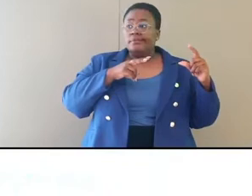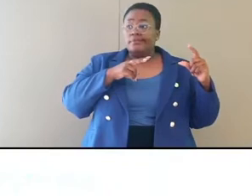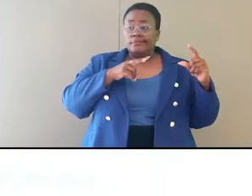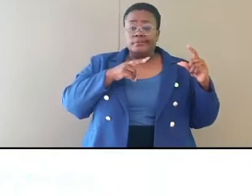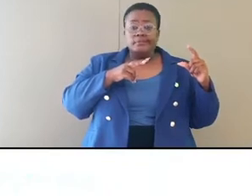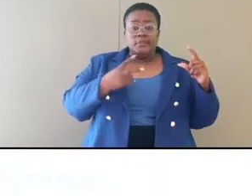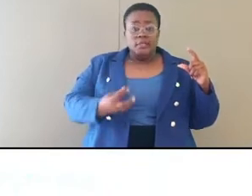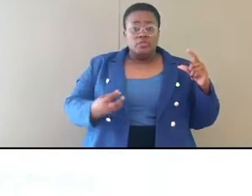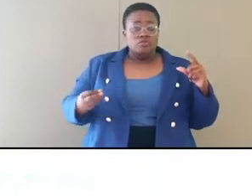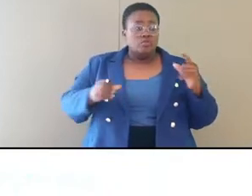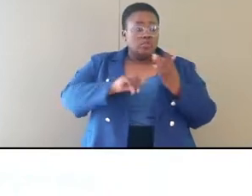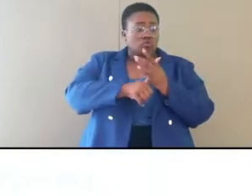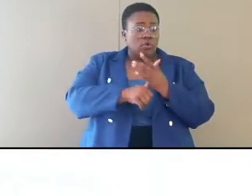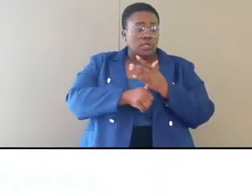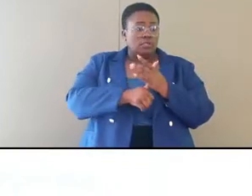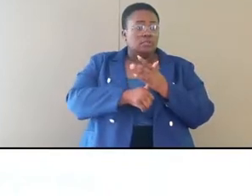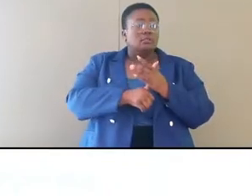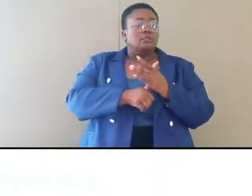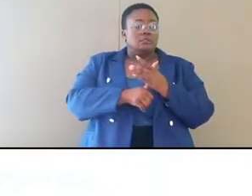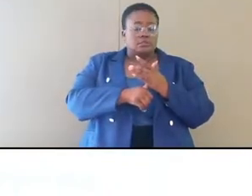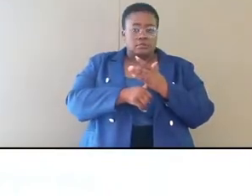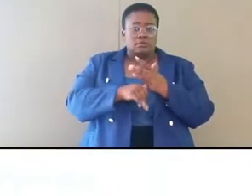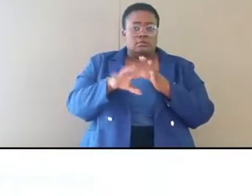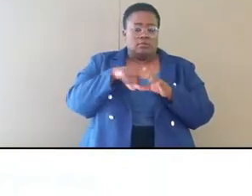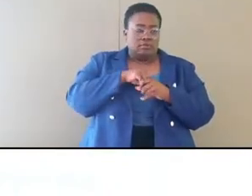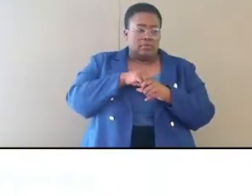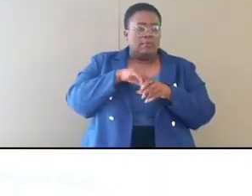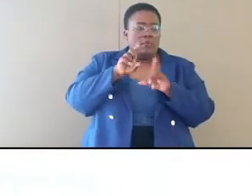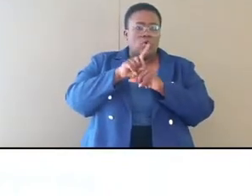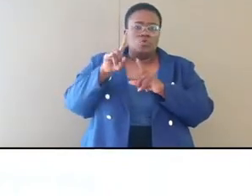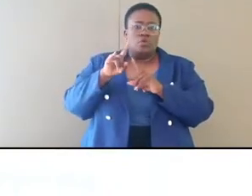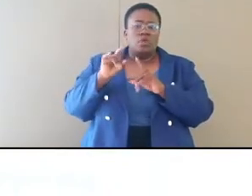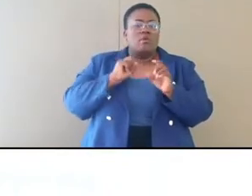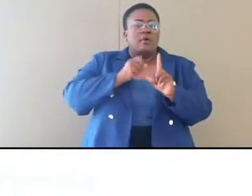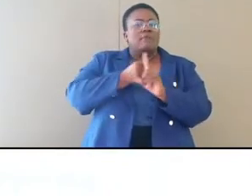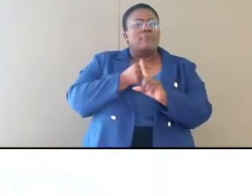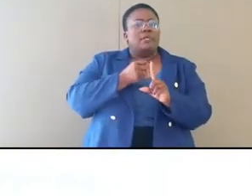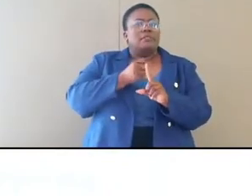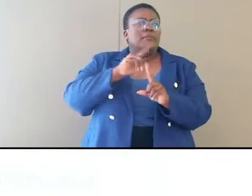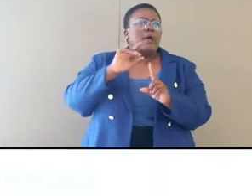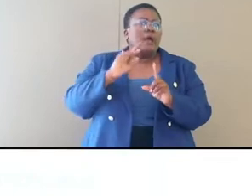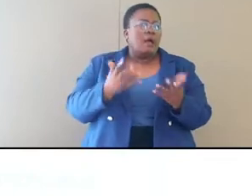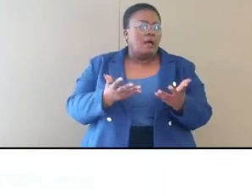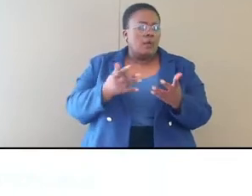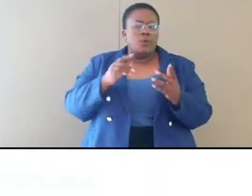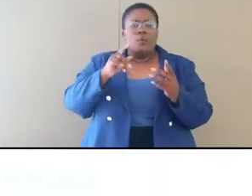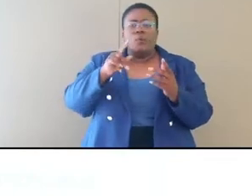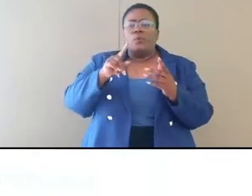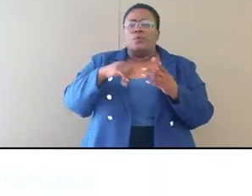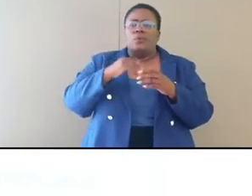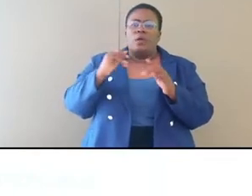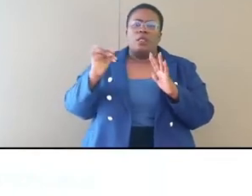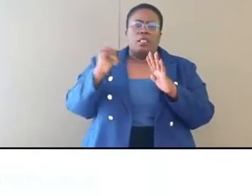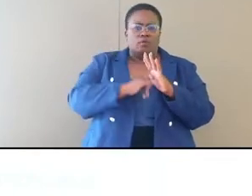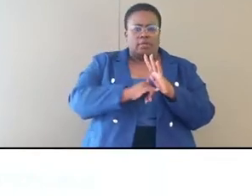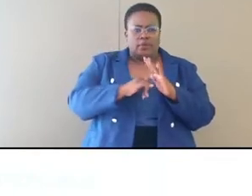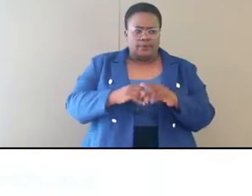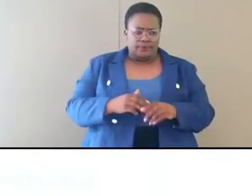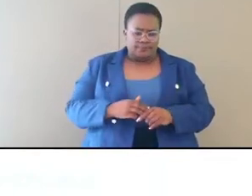important thing, and it was also affected by COVID and lockdown. So what happened in COVID, of course, home affairs offices closed.